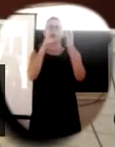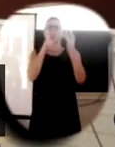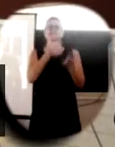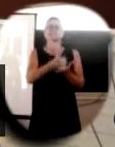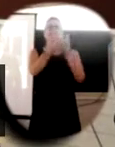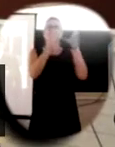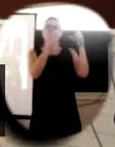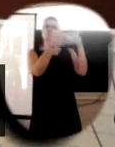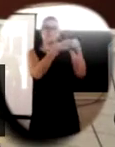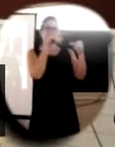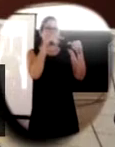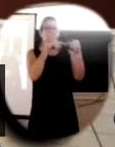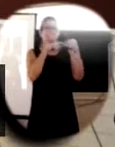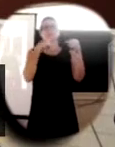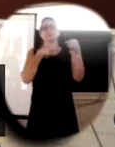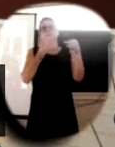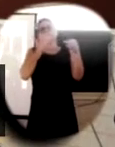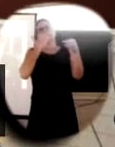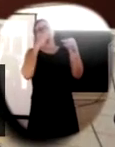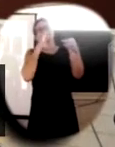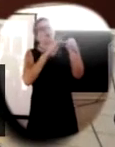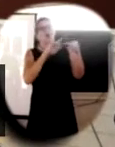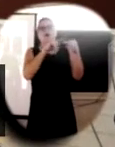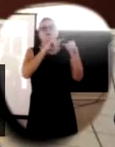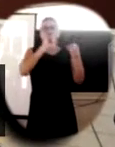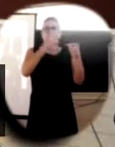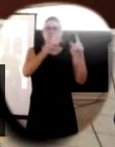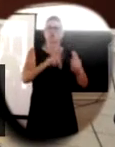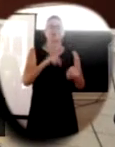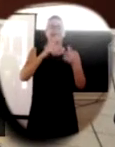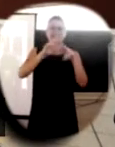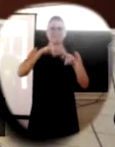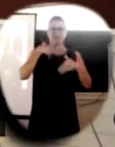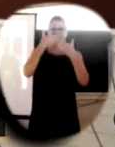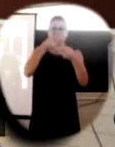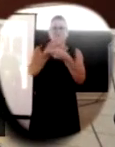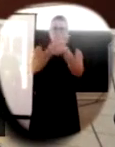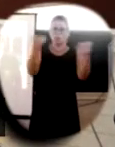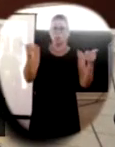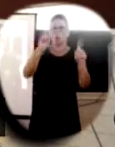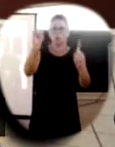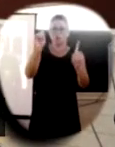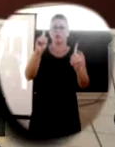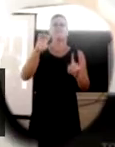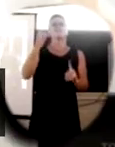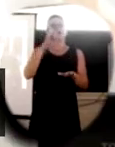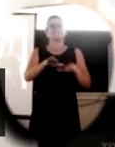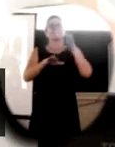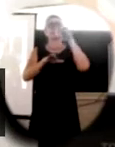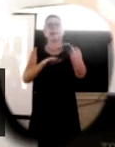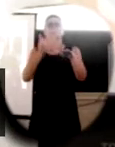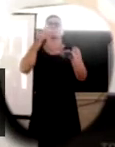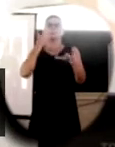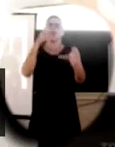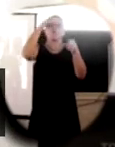This was the best move we made, and if I could give anyone any advice, it would be to do precisely that. Get involved